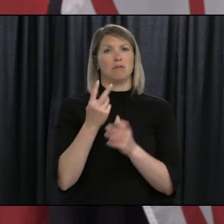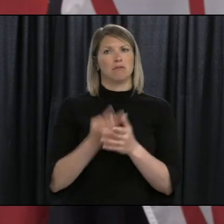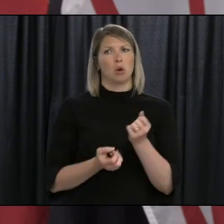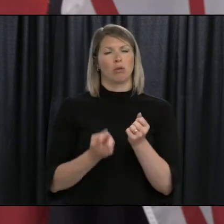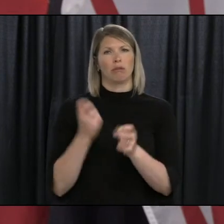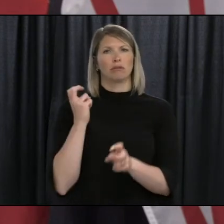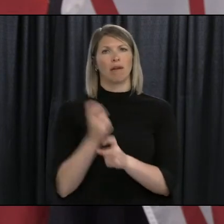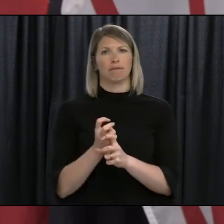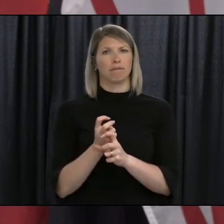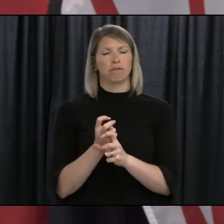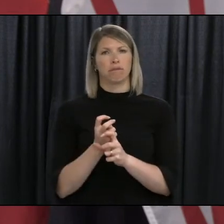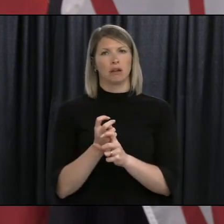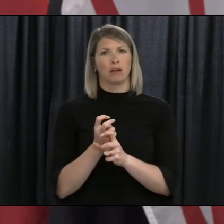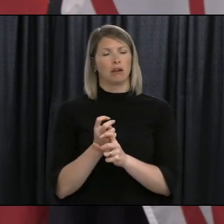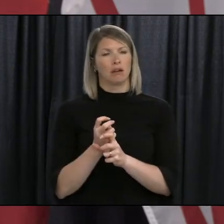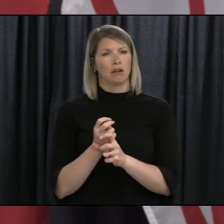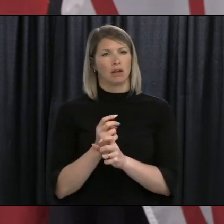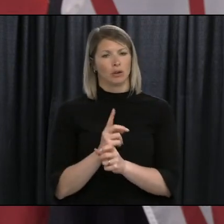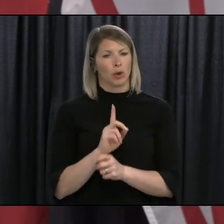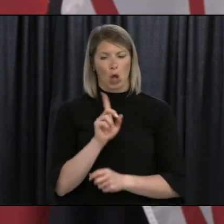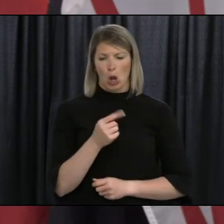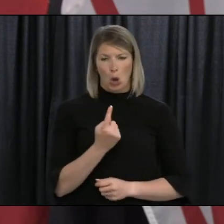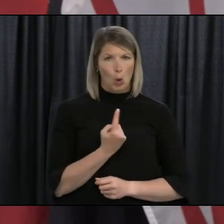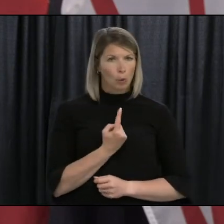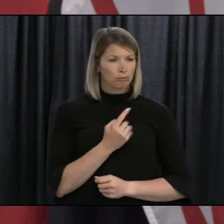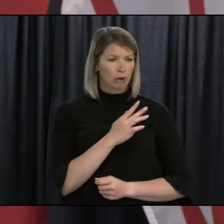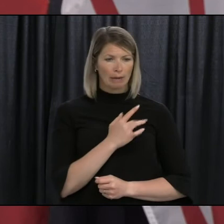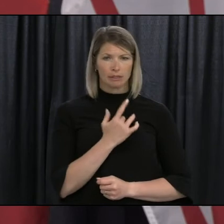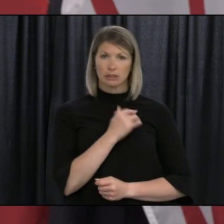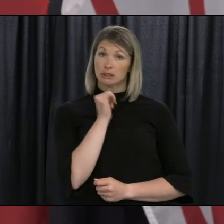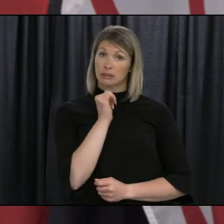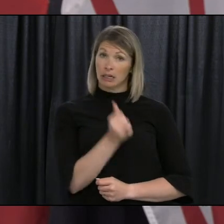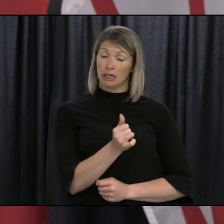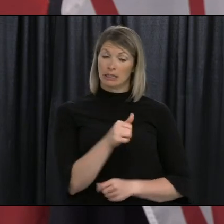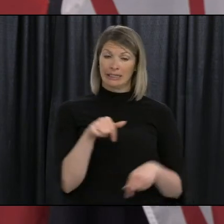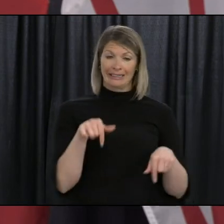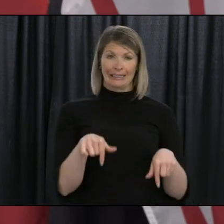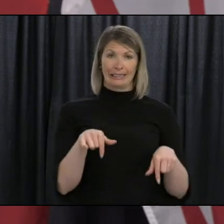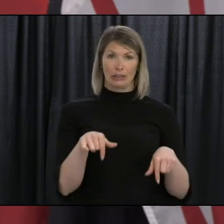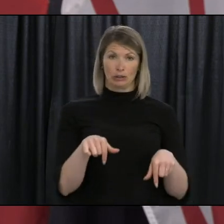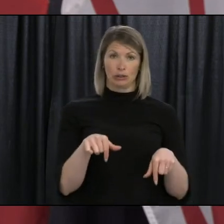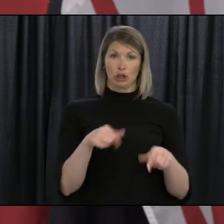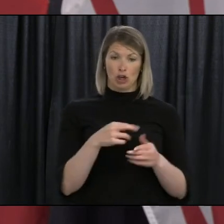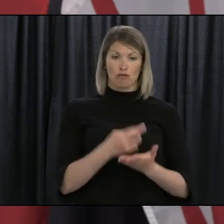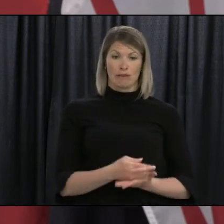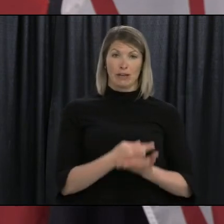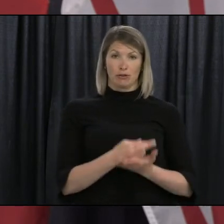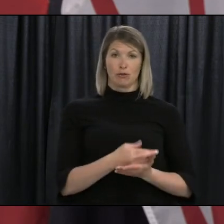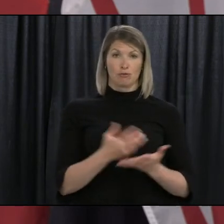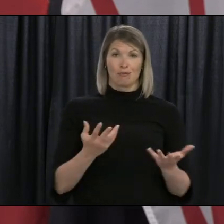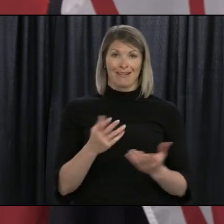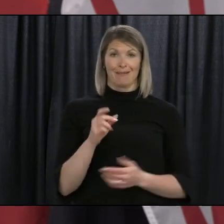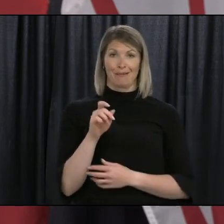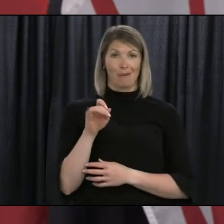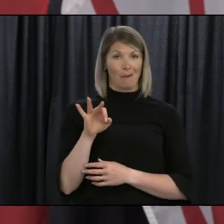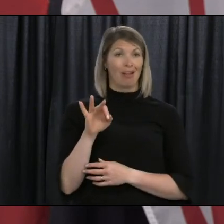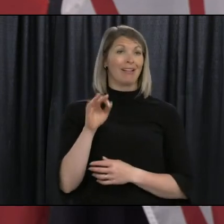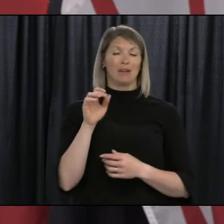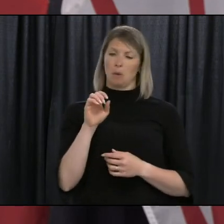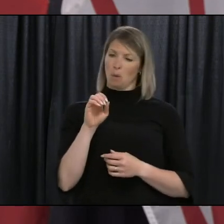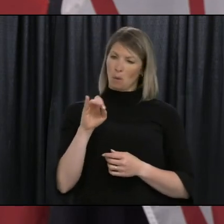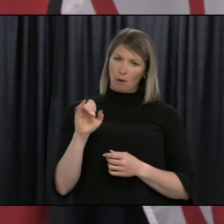We obviously have an oil industry who has been largely affected. We've seen that in the news recently. We've